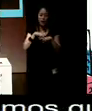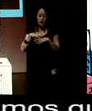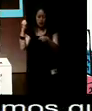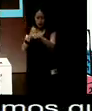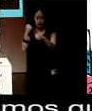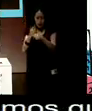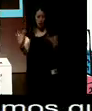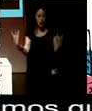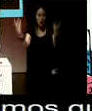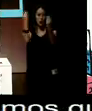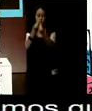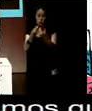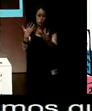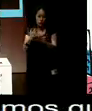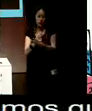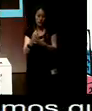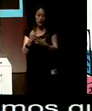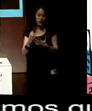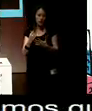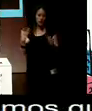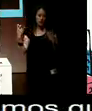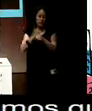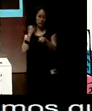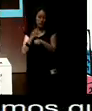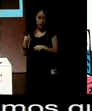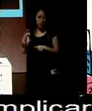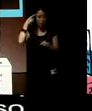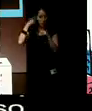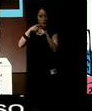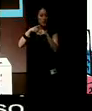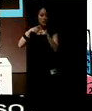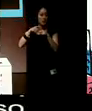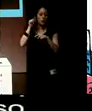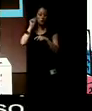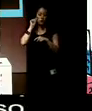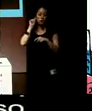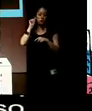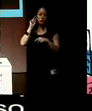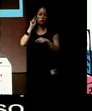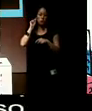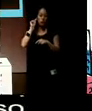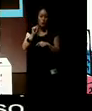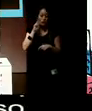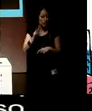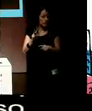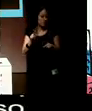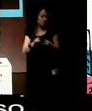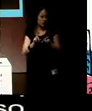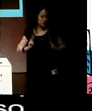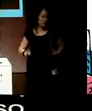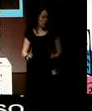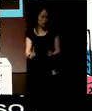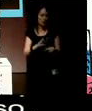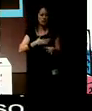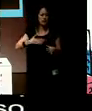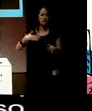dynamic approach based on a pragmatic analysis and present a full tourism experience,